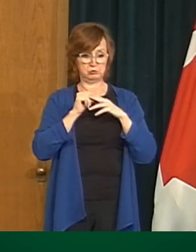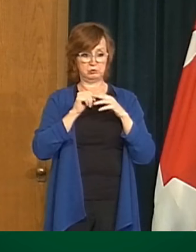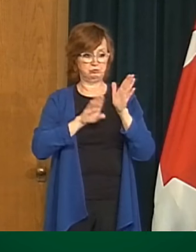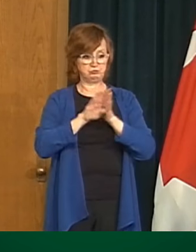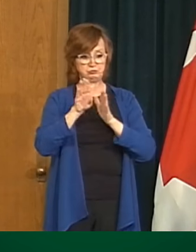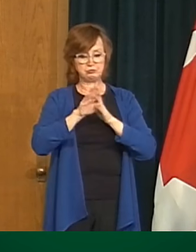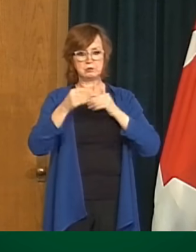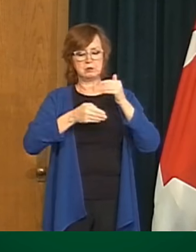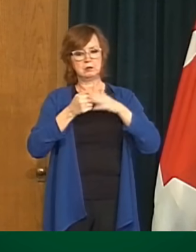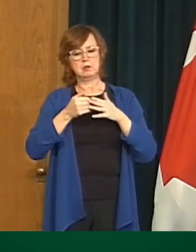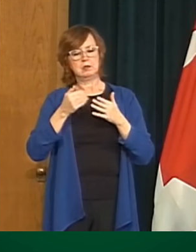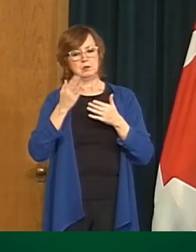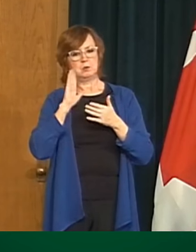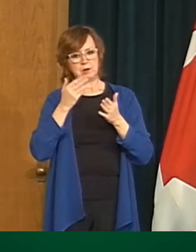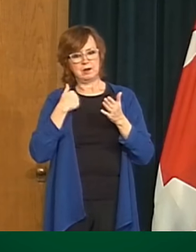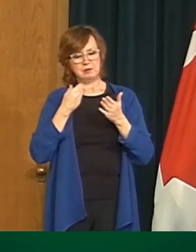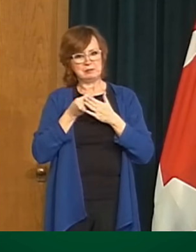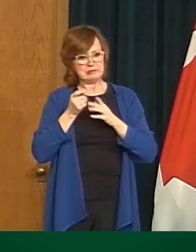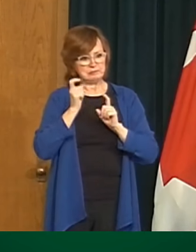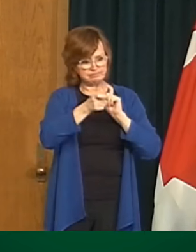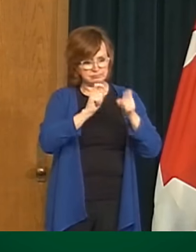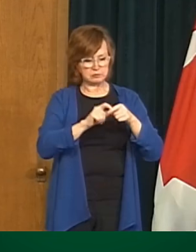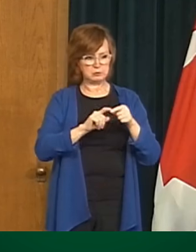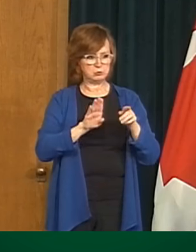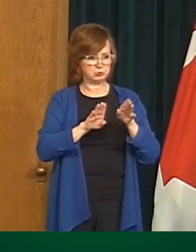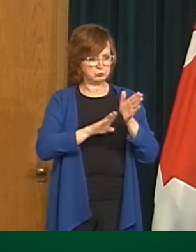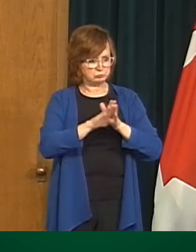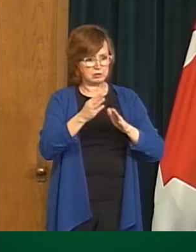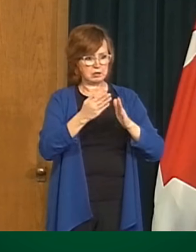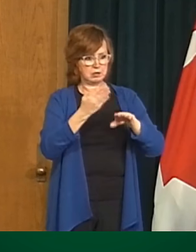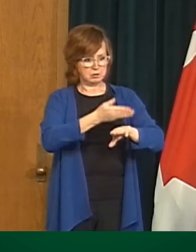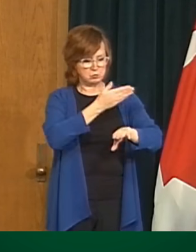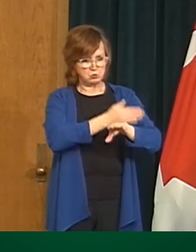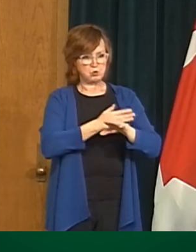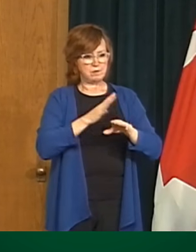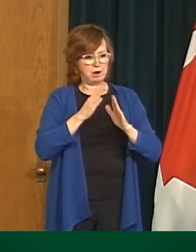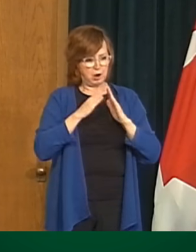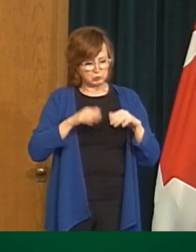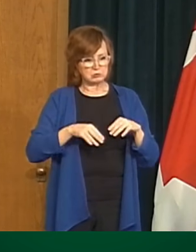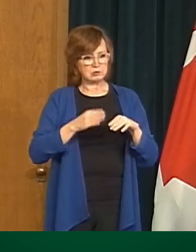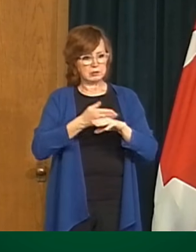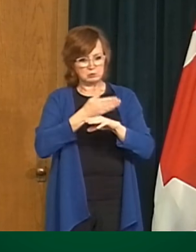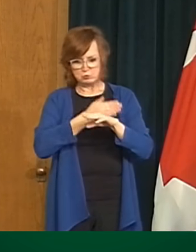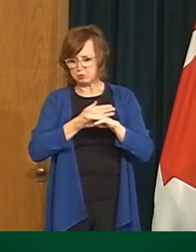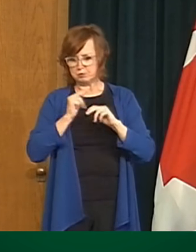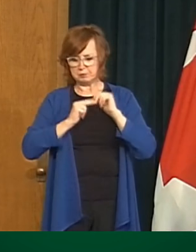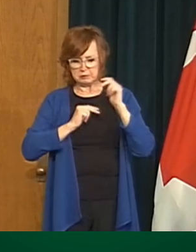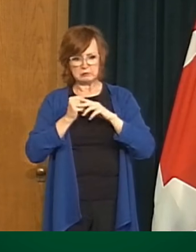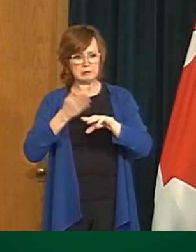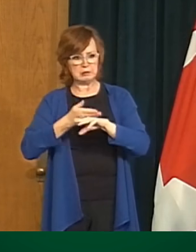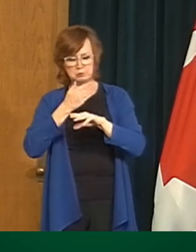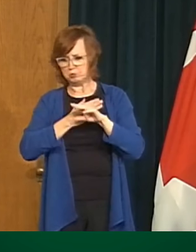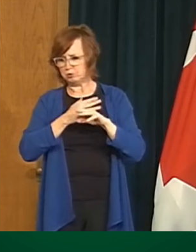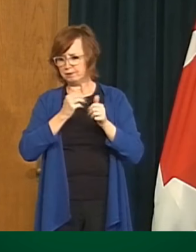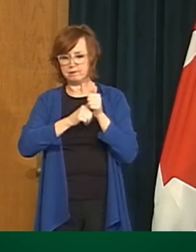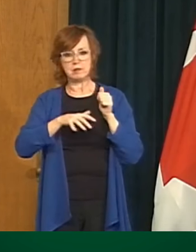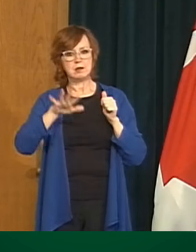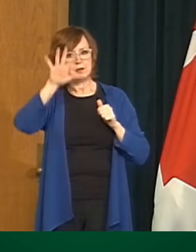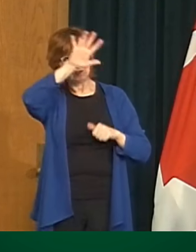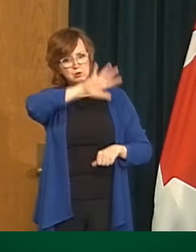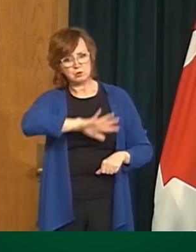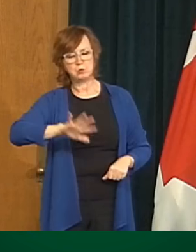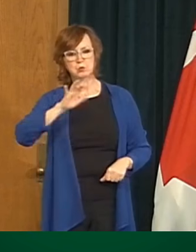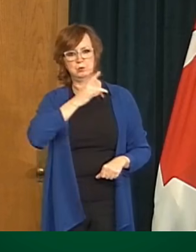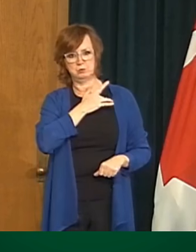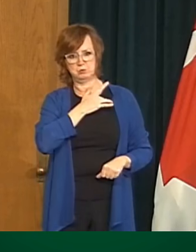is providing resources, providing capital programming right across the province. And so we'll be evaluating any